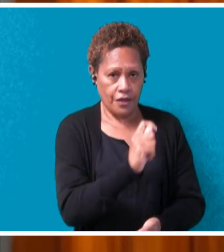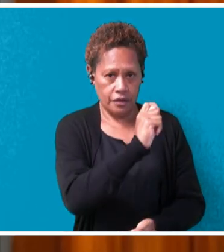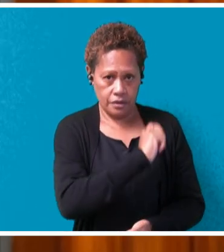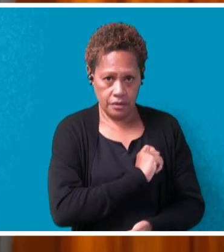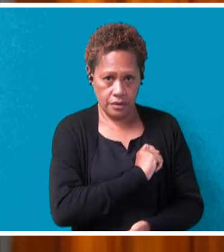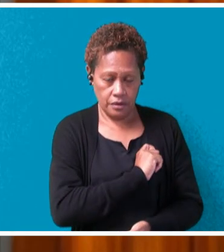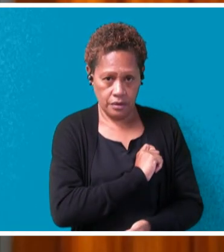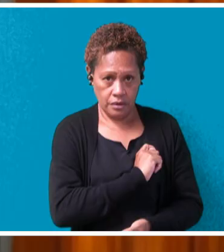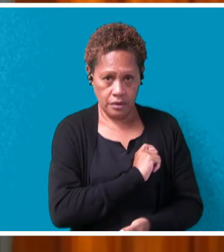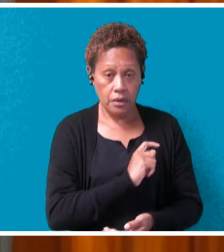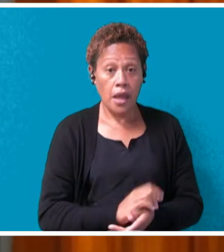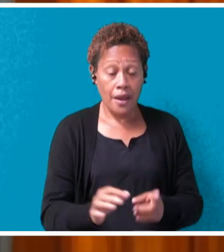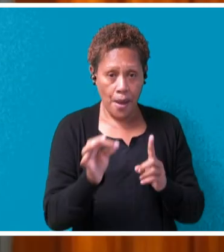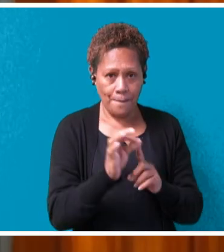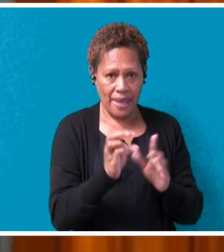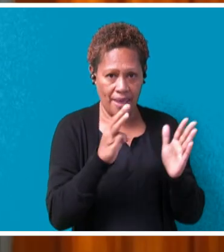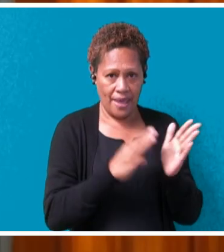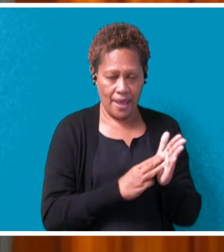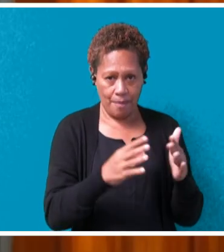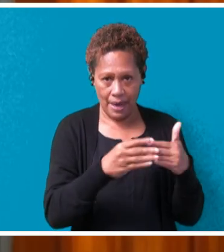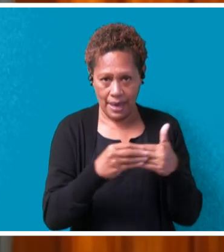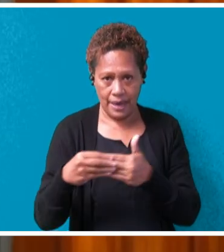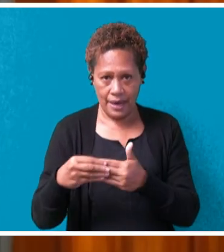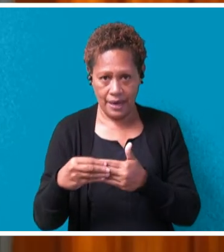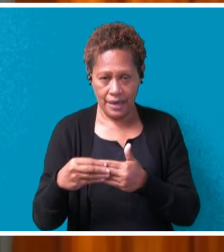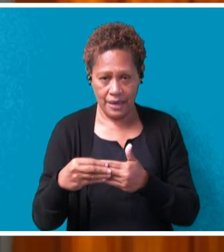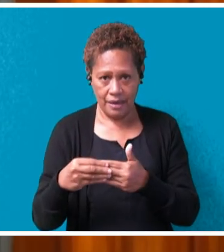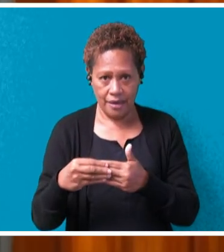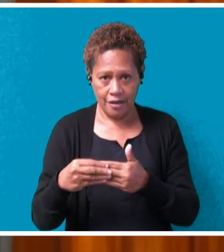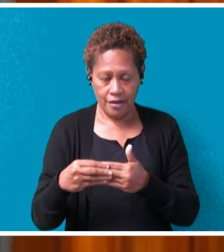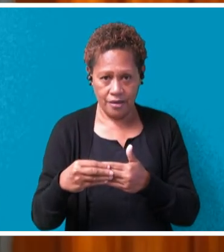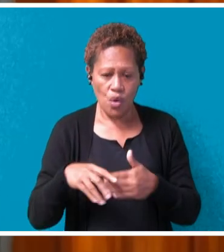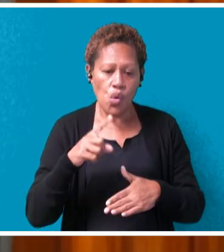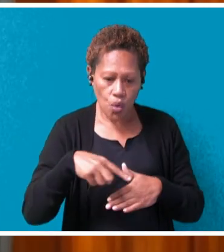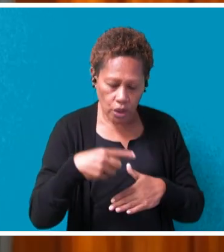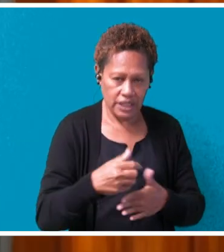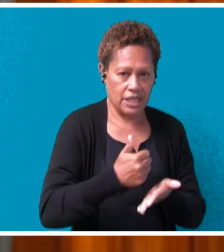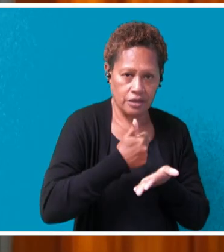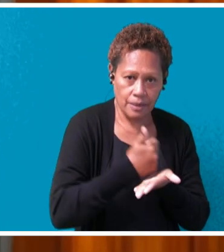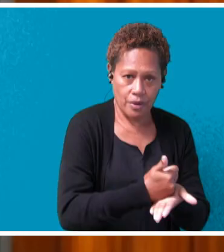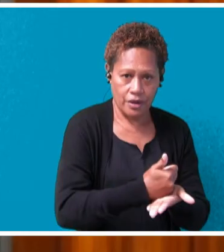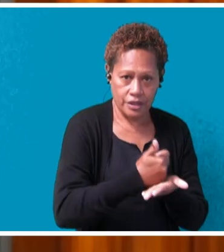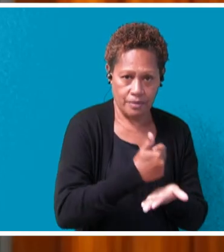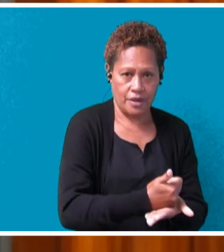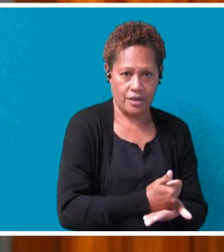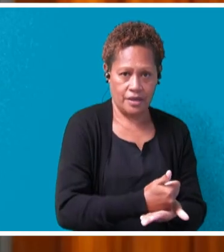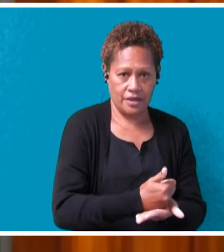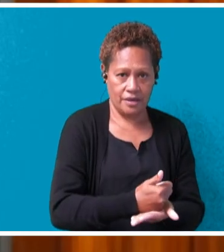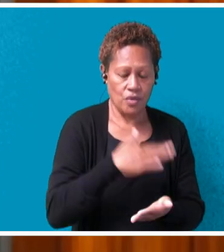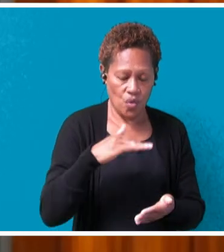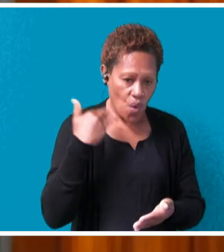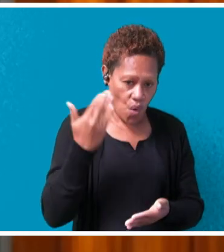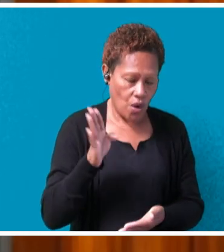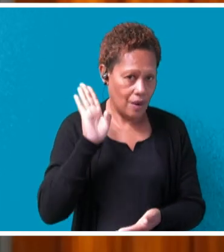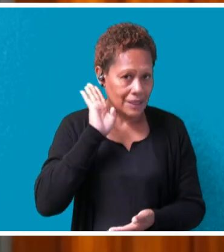prime minister siti beni rambuka en no tuta ka sakatiko na rebellion ta kina to bakarong rongo na